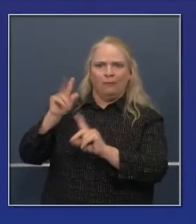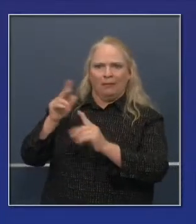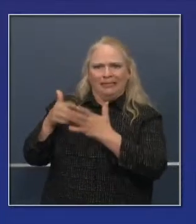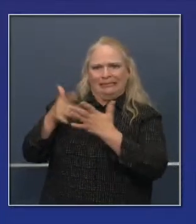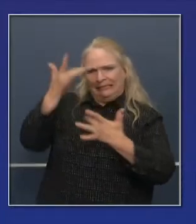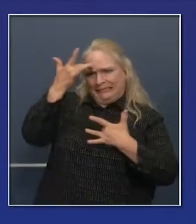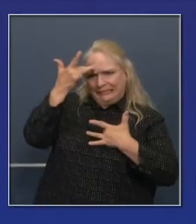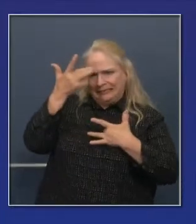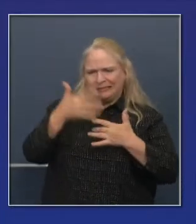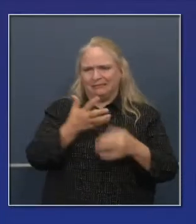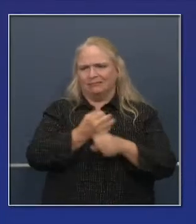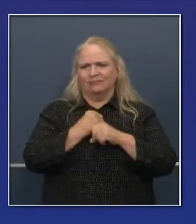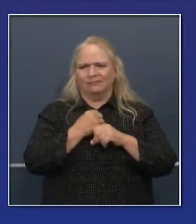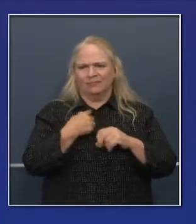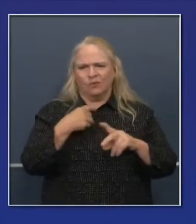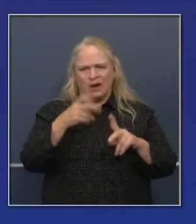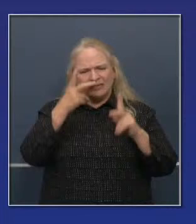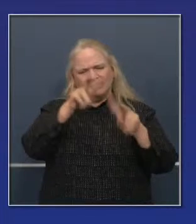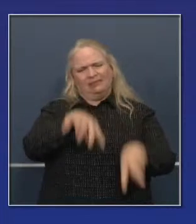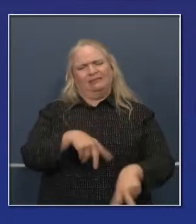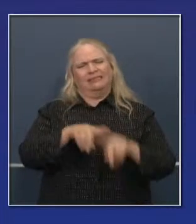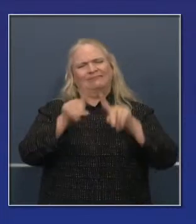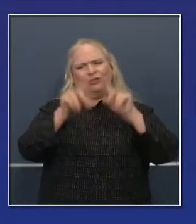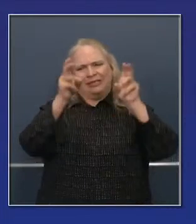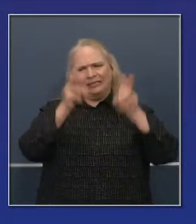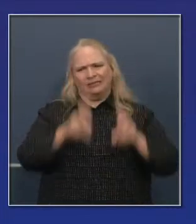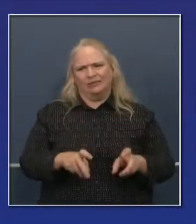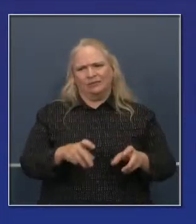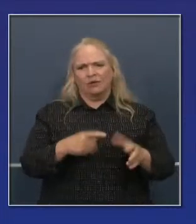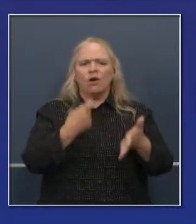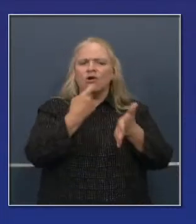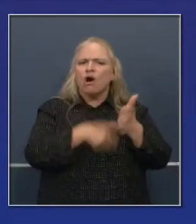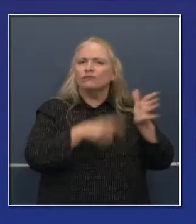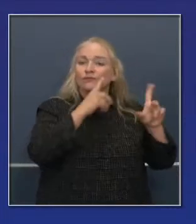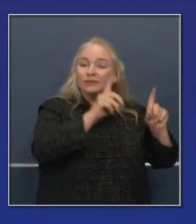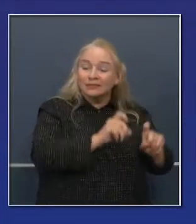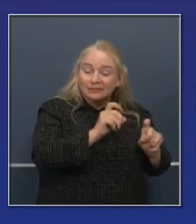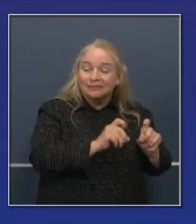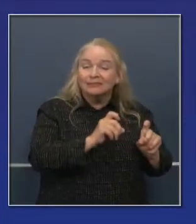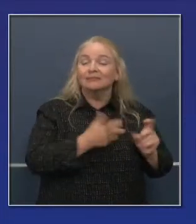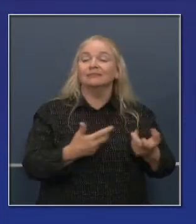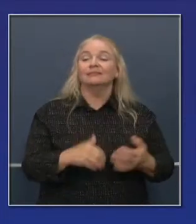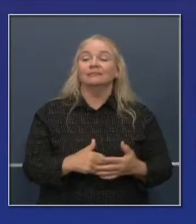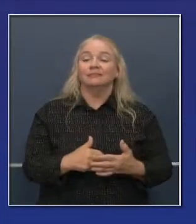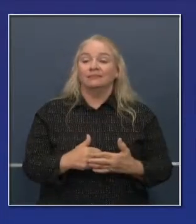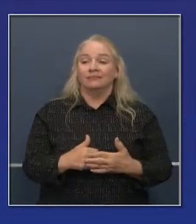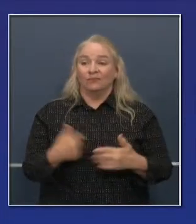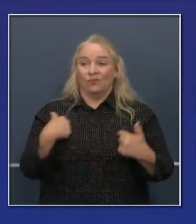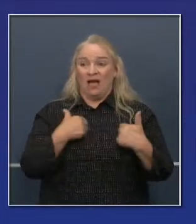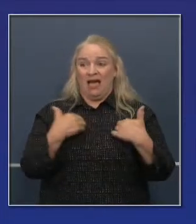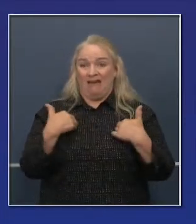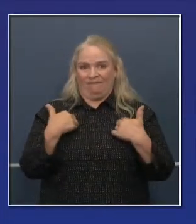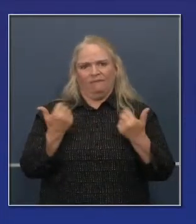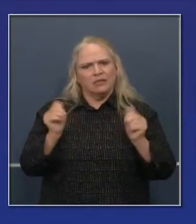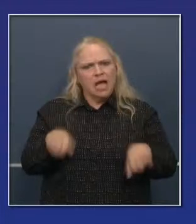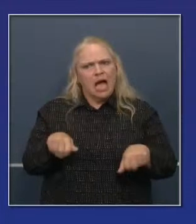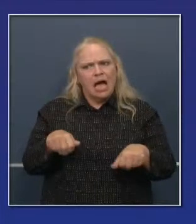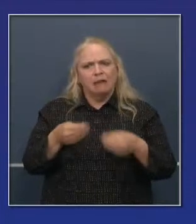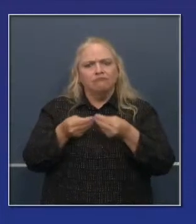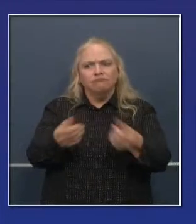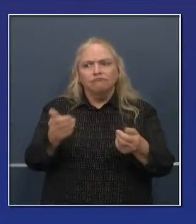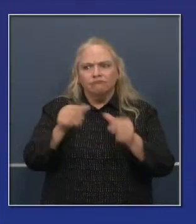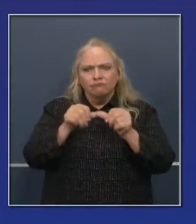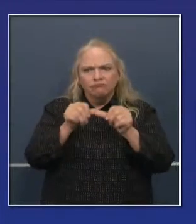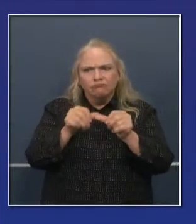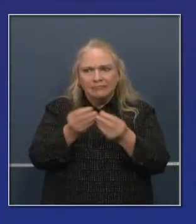at issues of costs associated with testing, so it's a more sustainable model and we can build on the success we've had over the